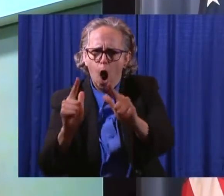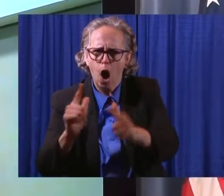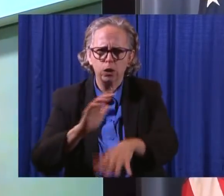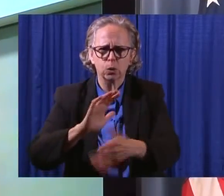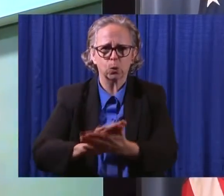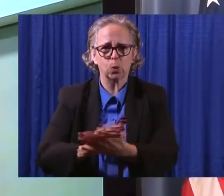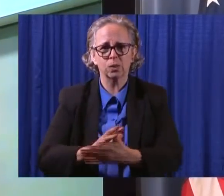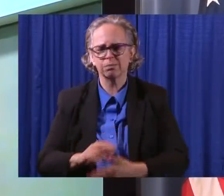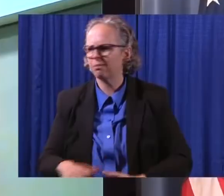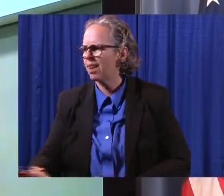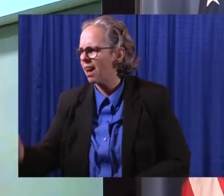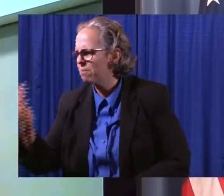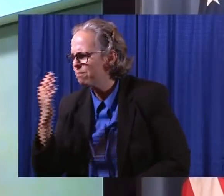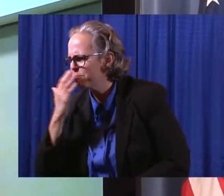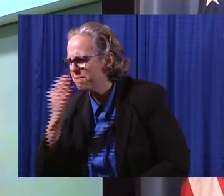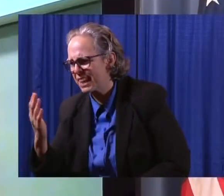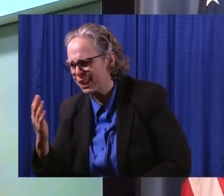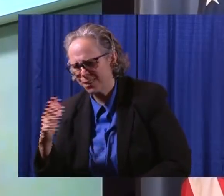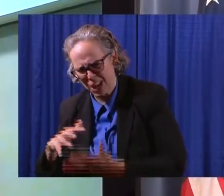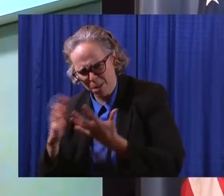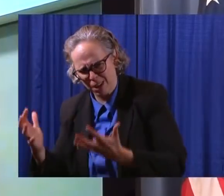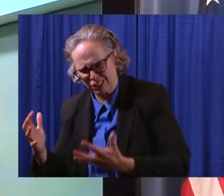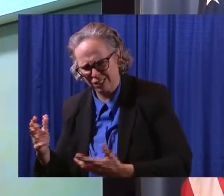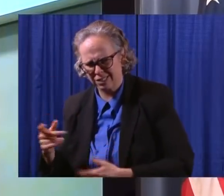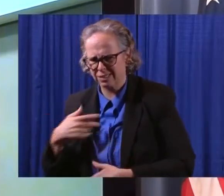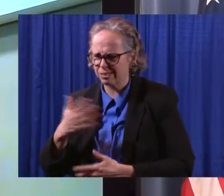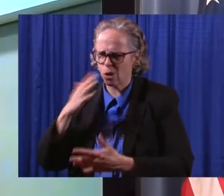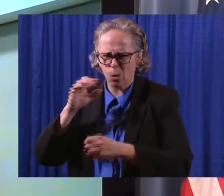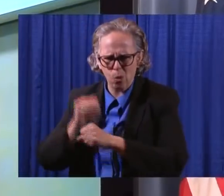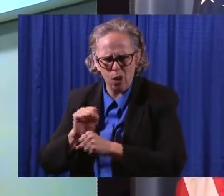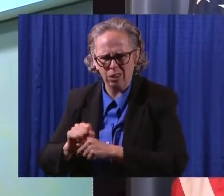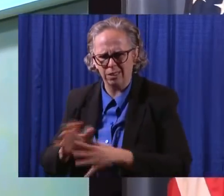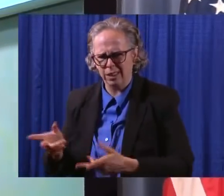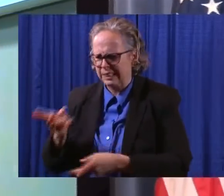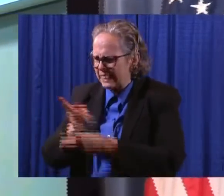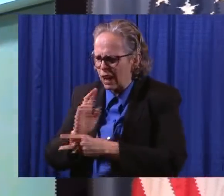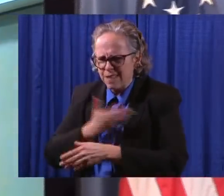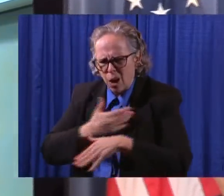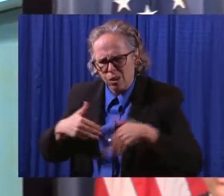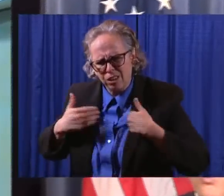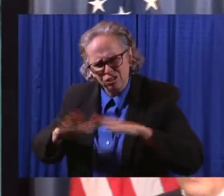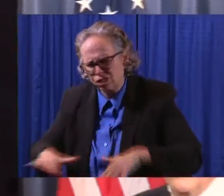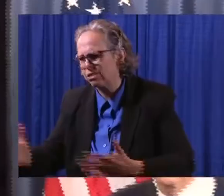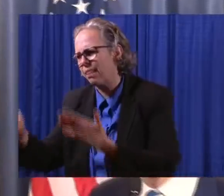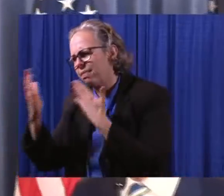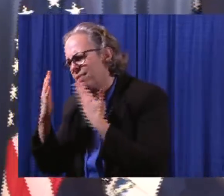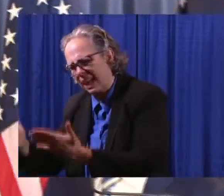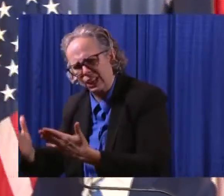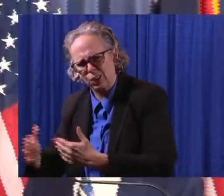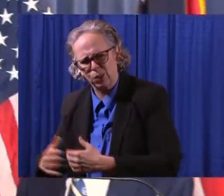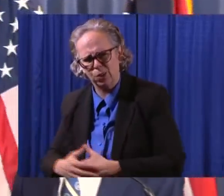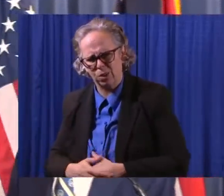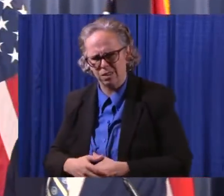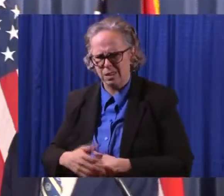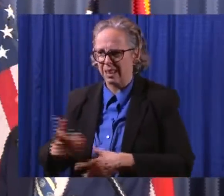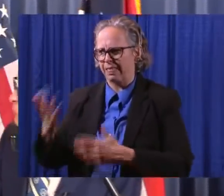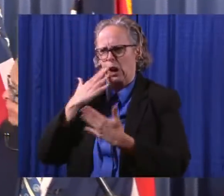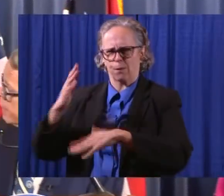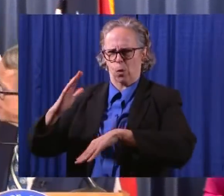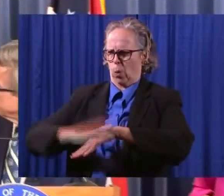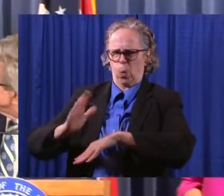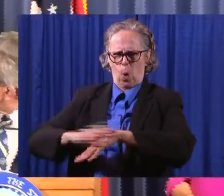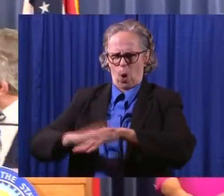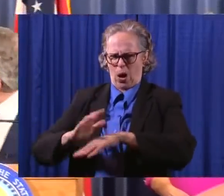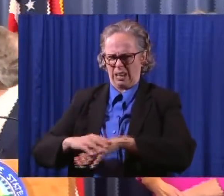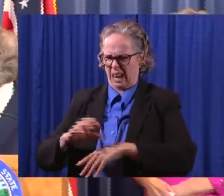what you do every day to take care of young people, and thanks for kind of giving us that warning. Those numbers, doctor, are